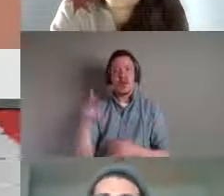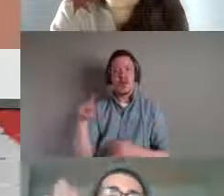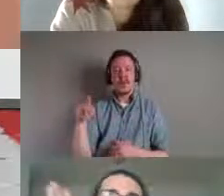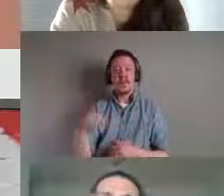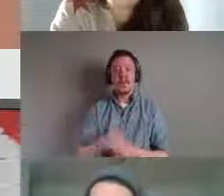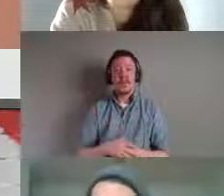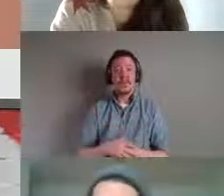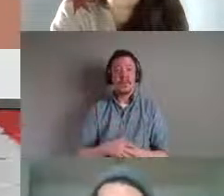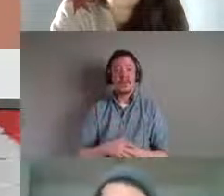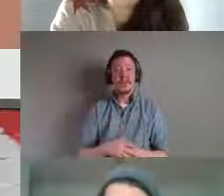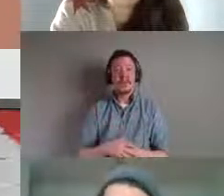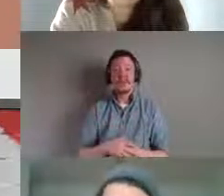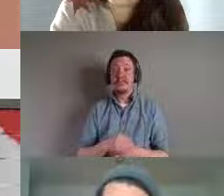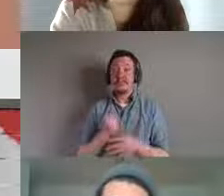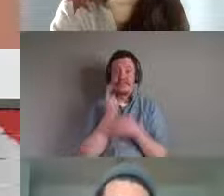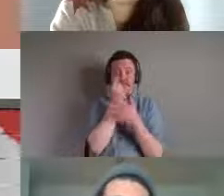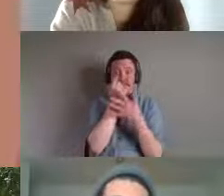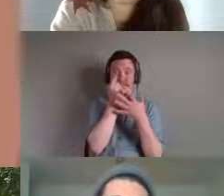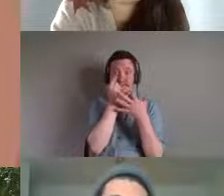yeah, we do a lot of things.